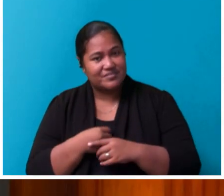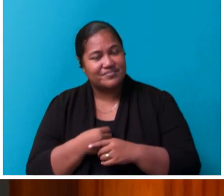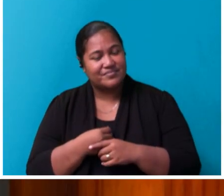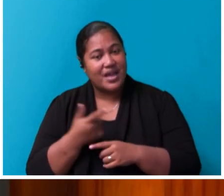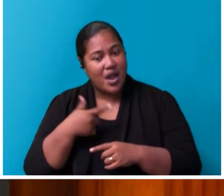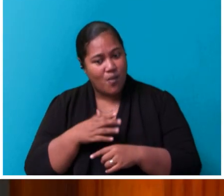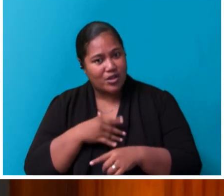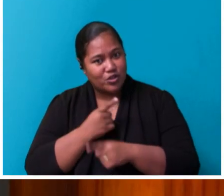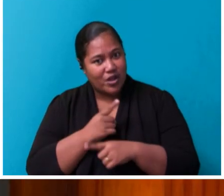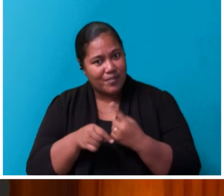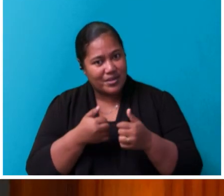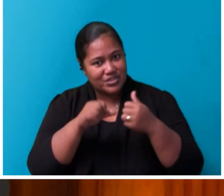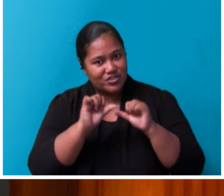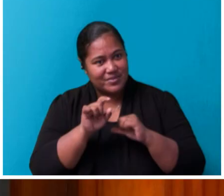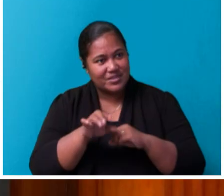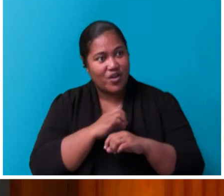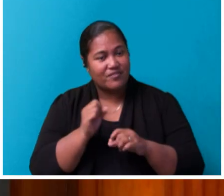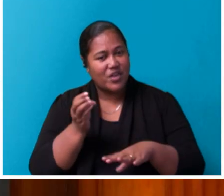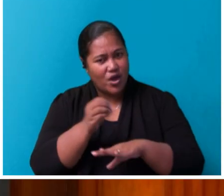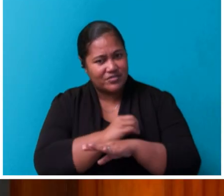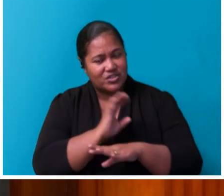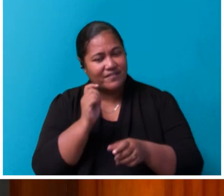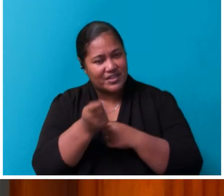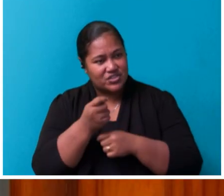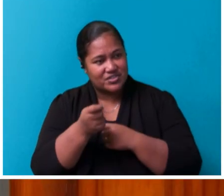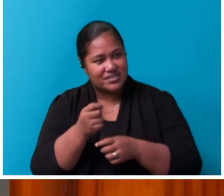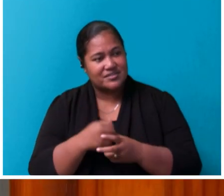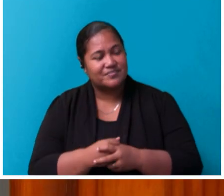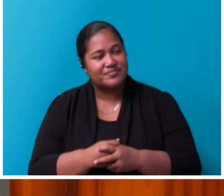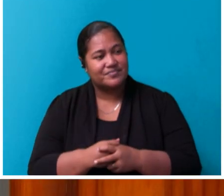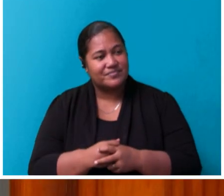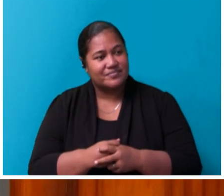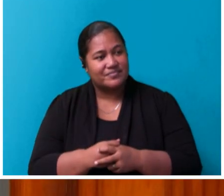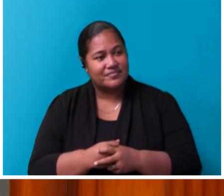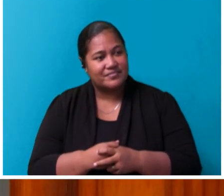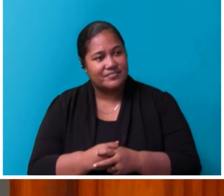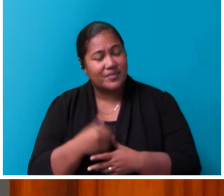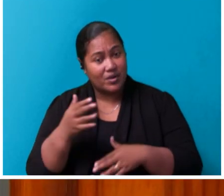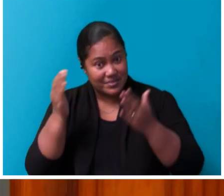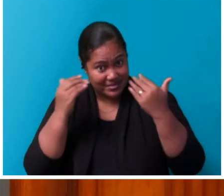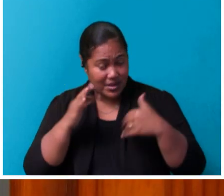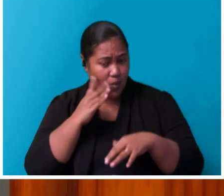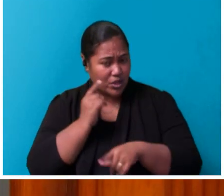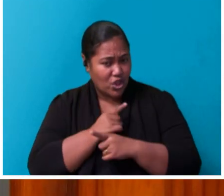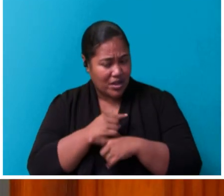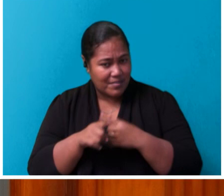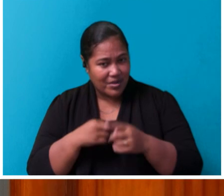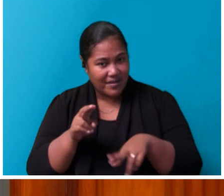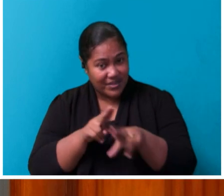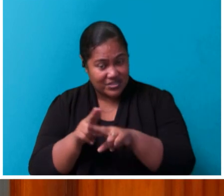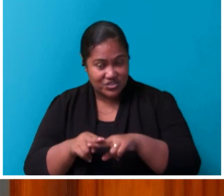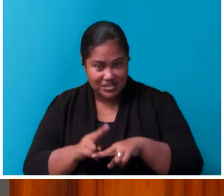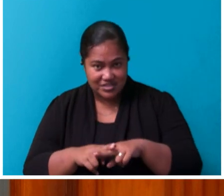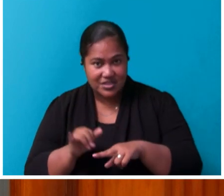on the accomplishments of the offshore fisheries sector. Honorable Speaker, when speaking about Fiji or